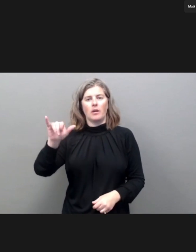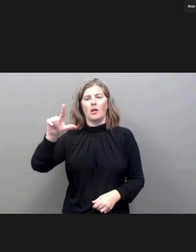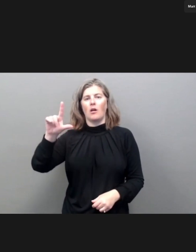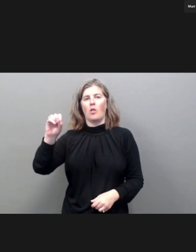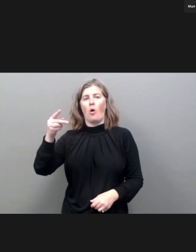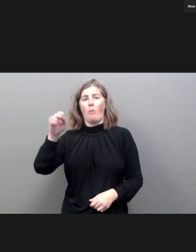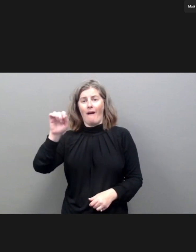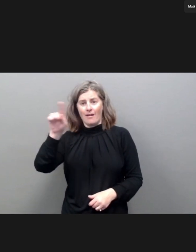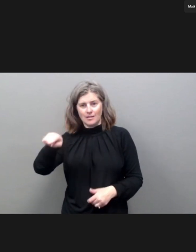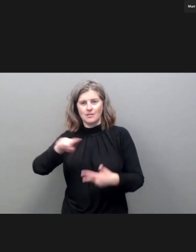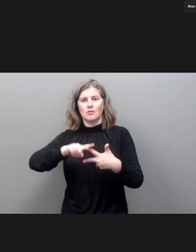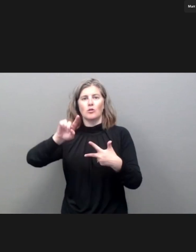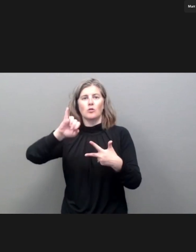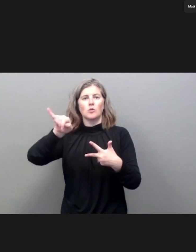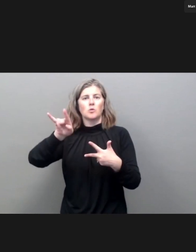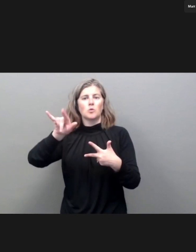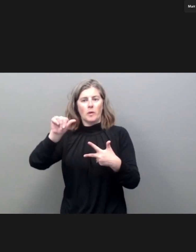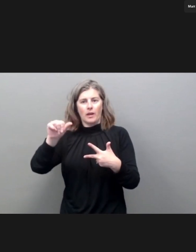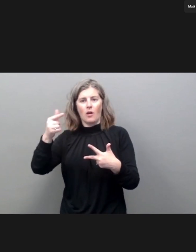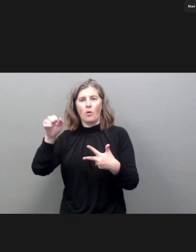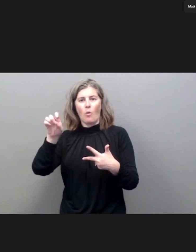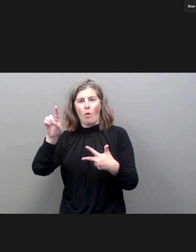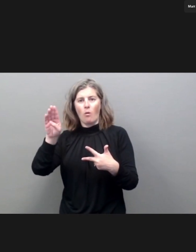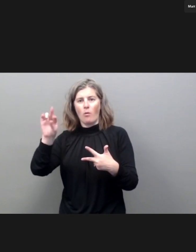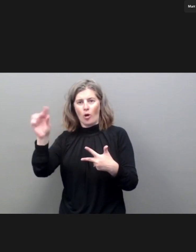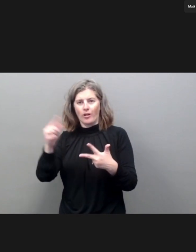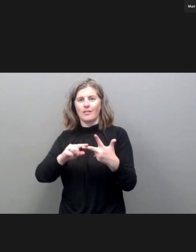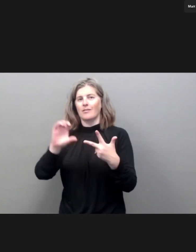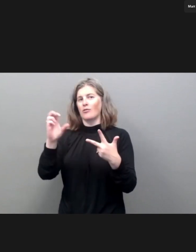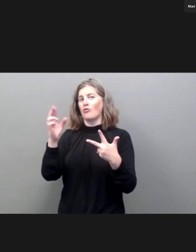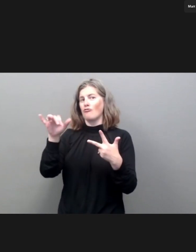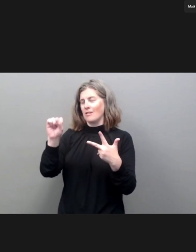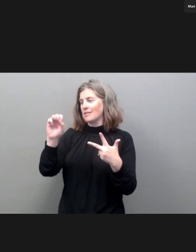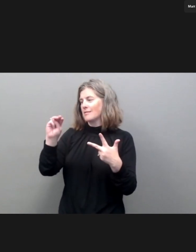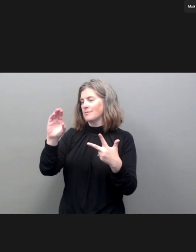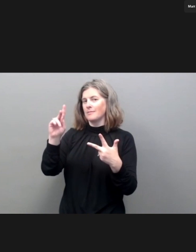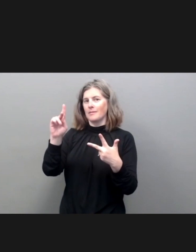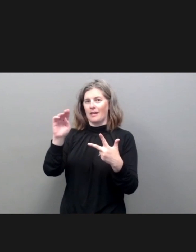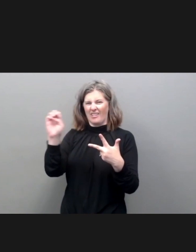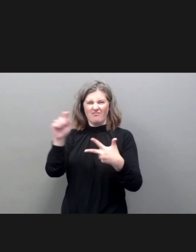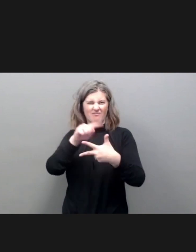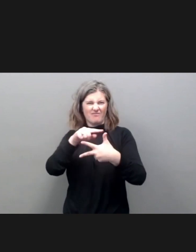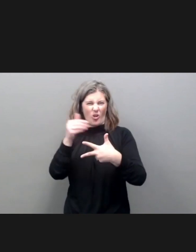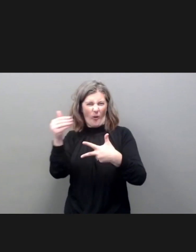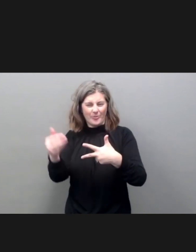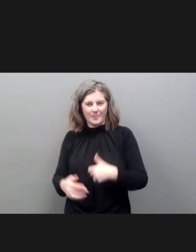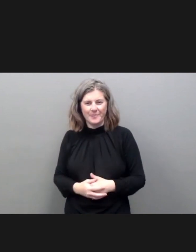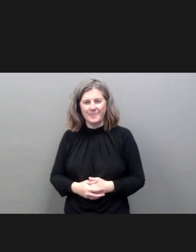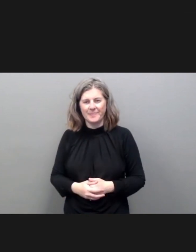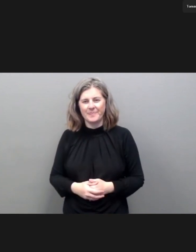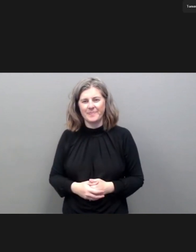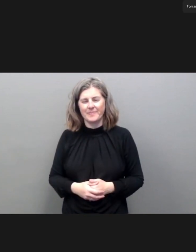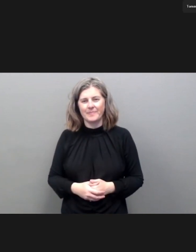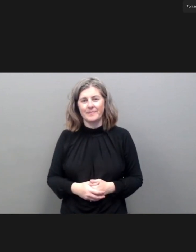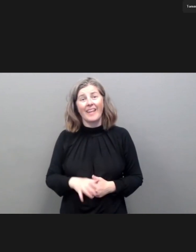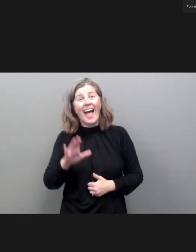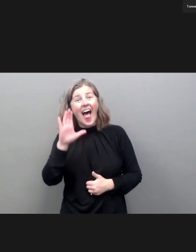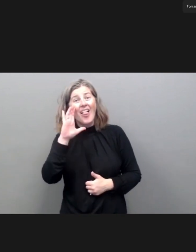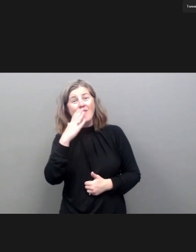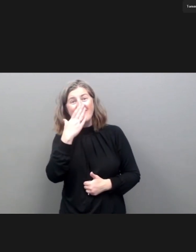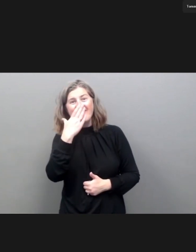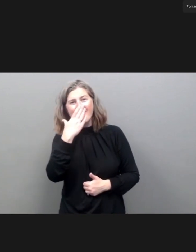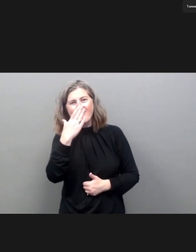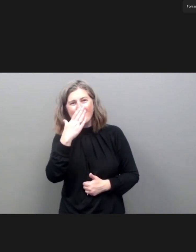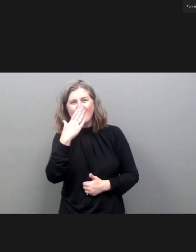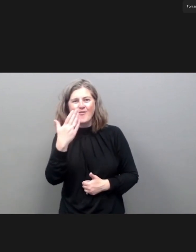Julia Goldberg, followed by Chris McKee. Tommy, you are unmuted. Feel free to ask your question. Hi, guys. Thank you so much for